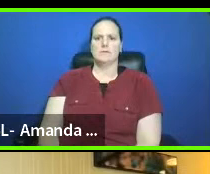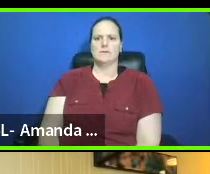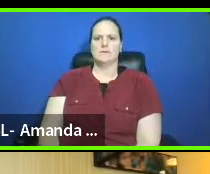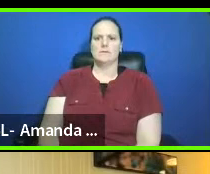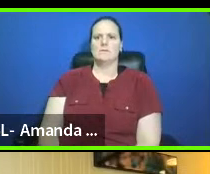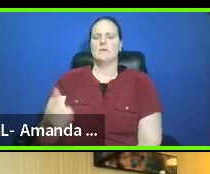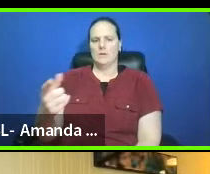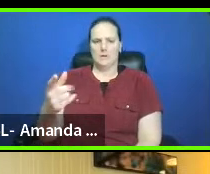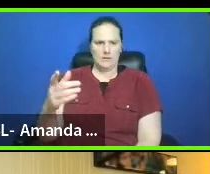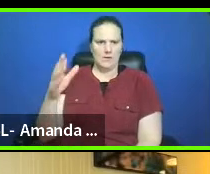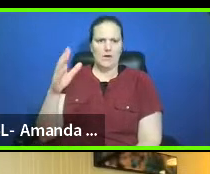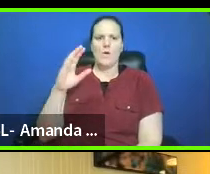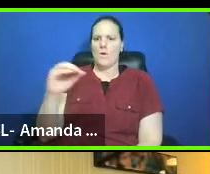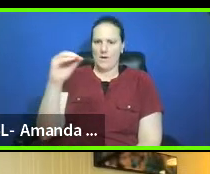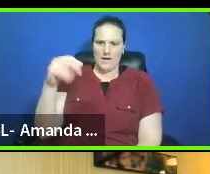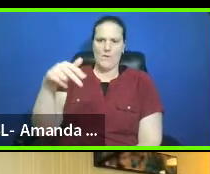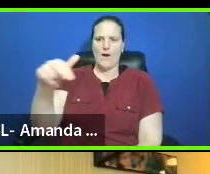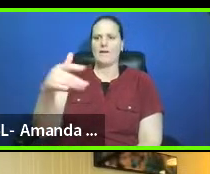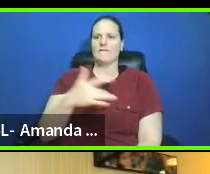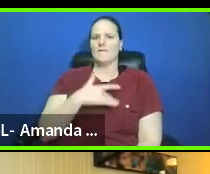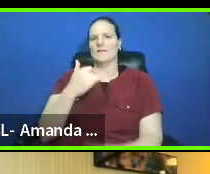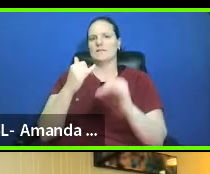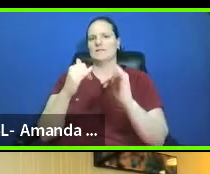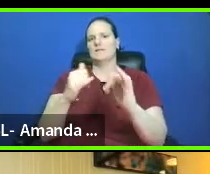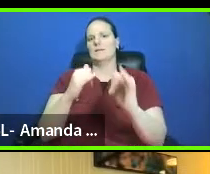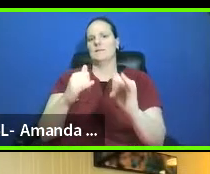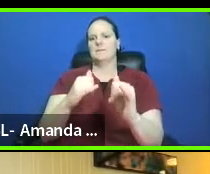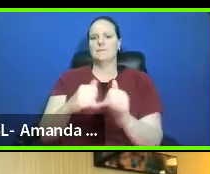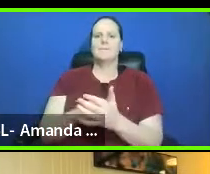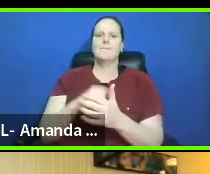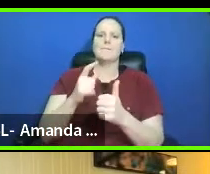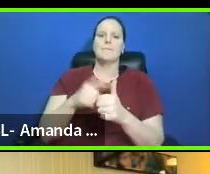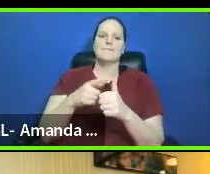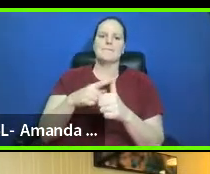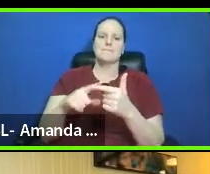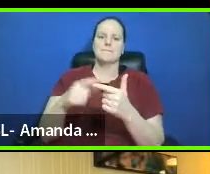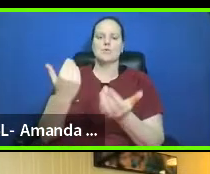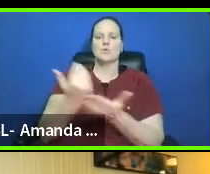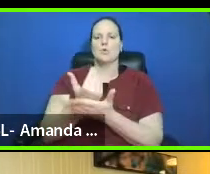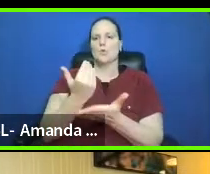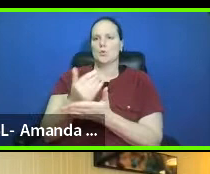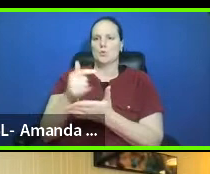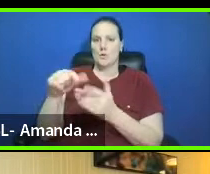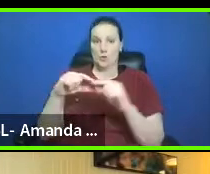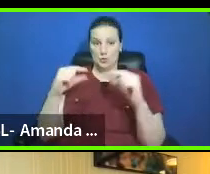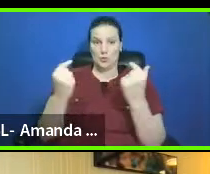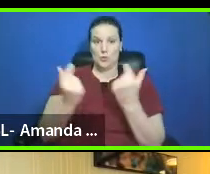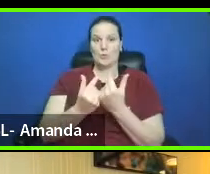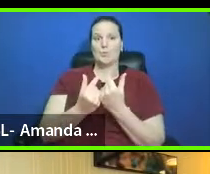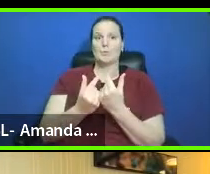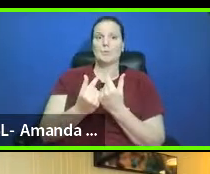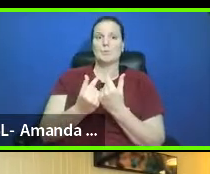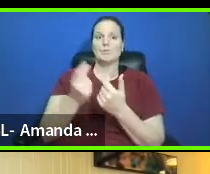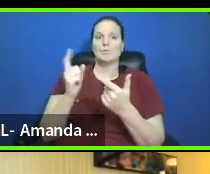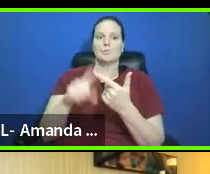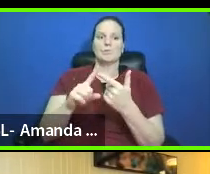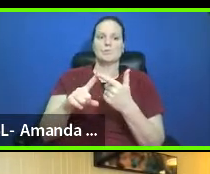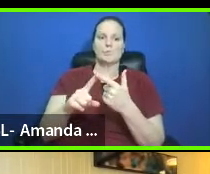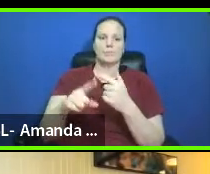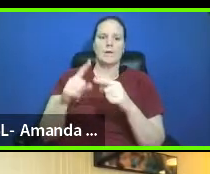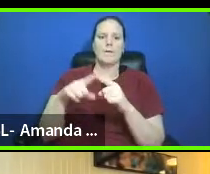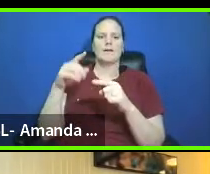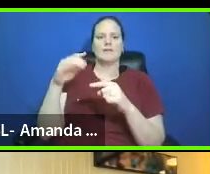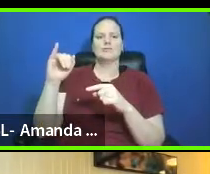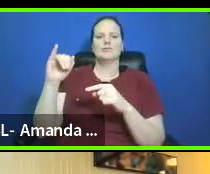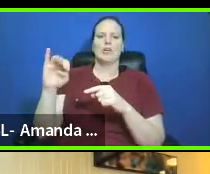Wow, Oregon Walks, I kind of feel like you. I am new to this group, but I know Johnell, Mr.